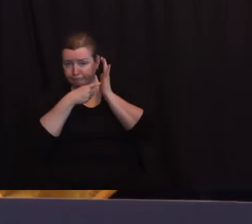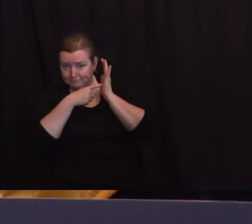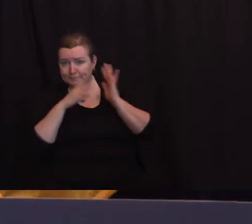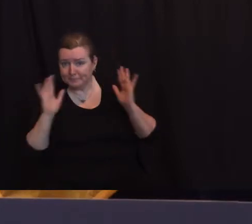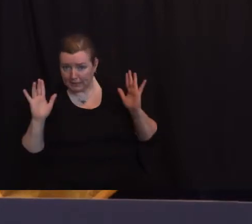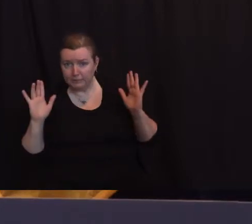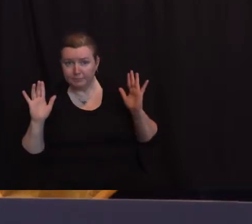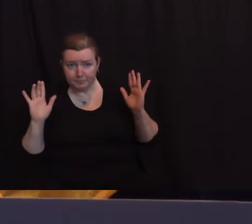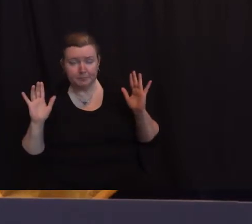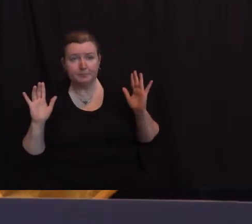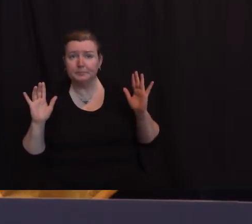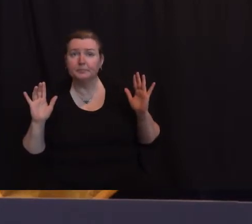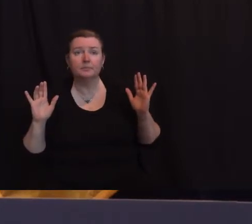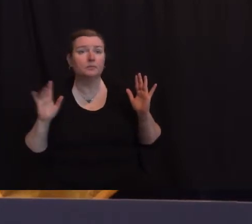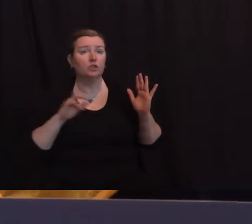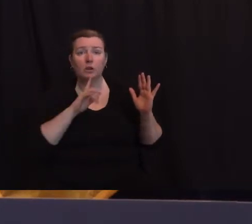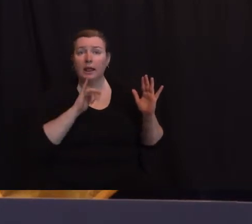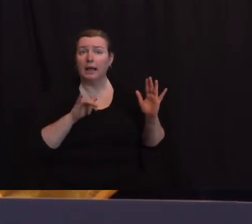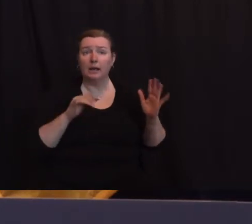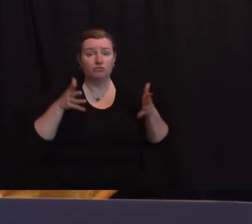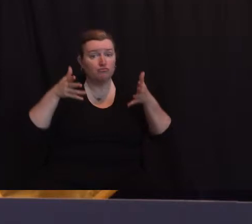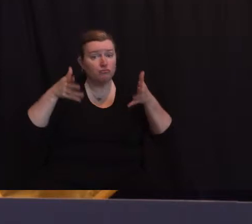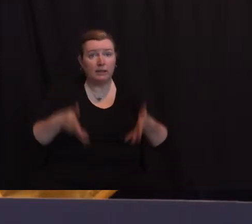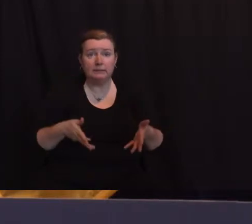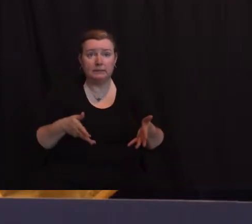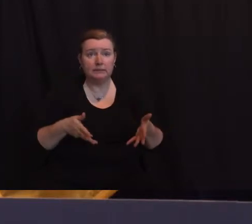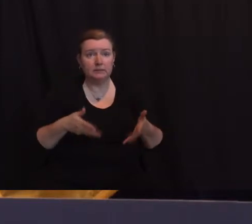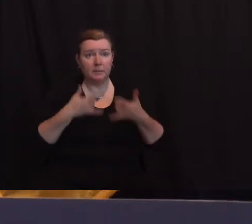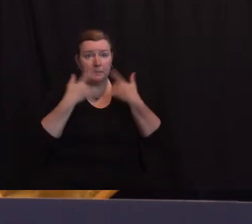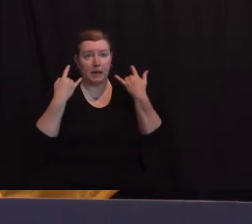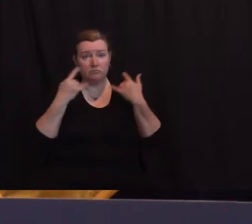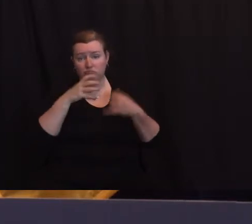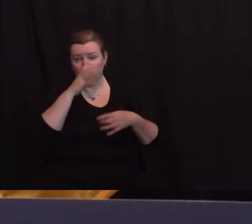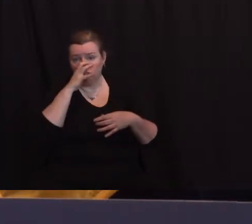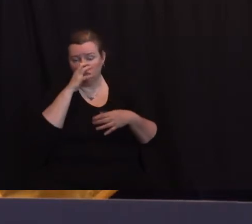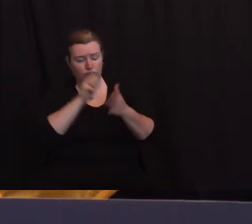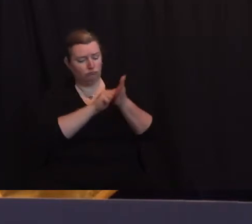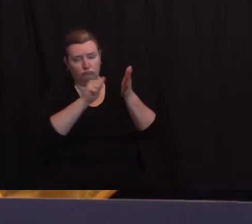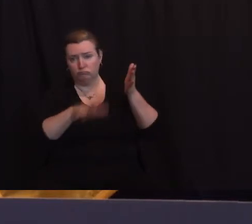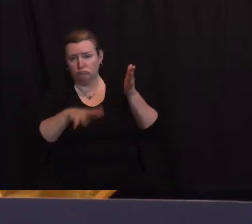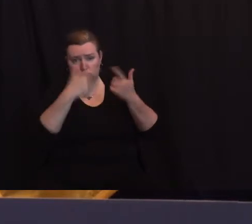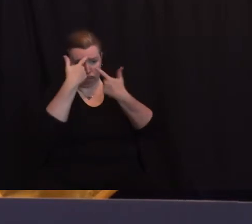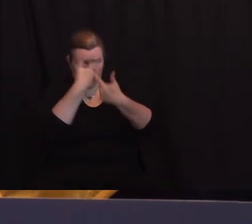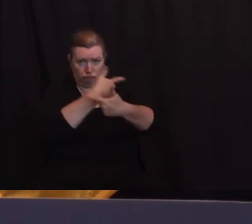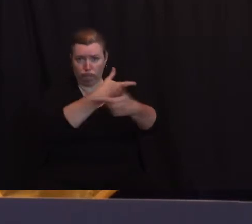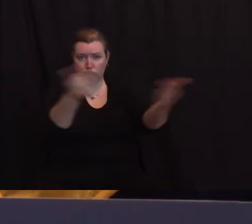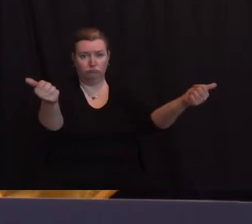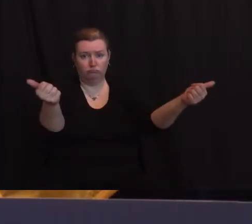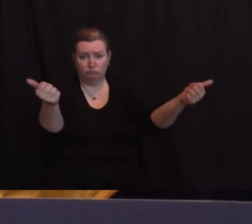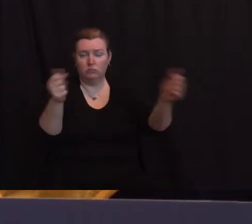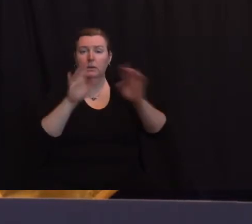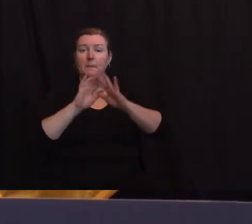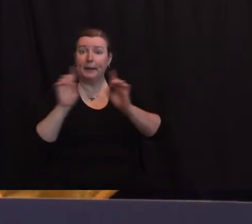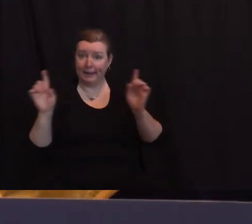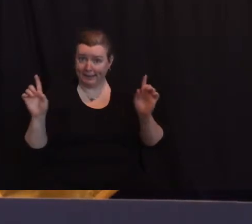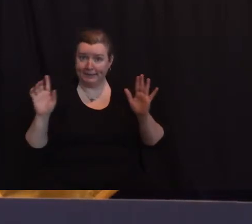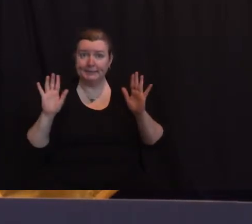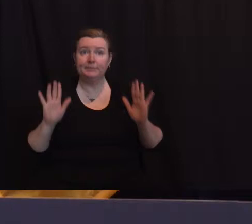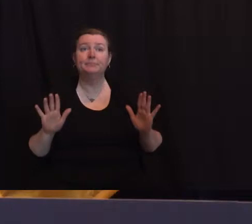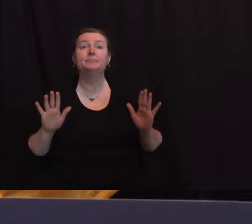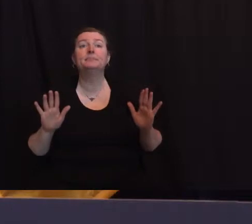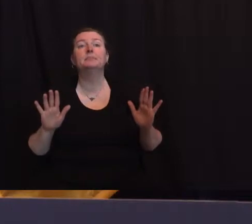Otherwise, it is lifted, but there is the ability either for